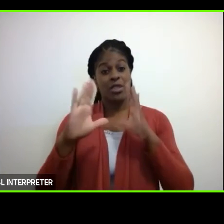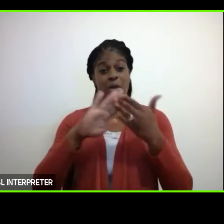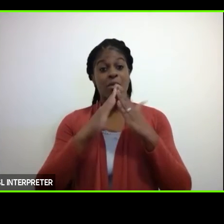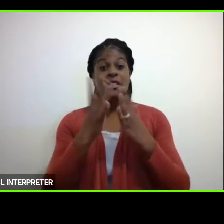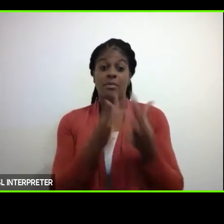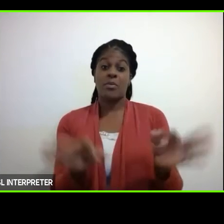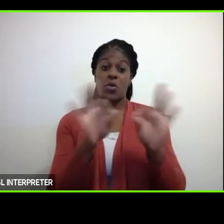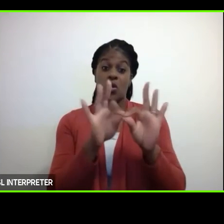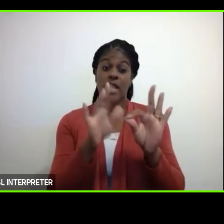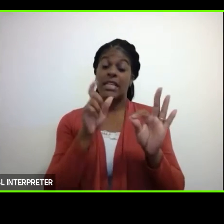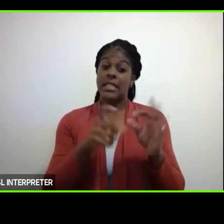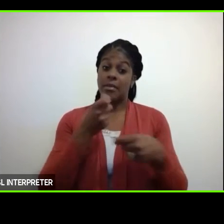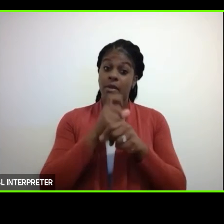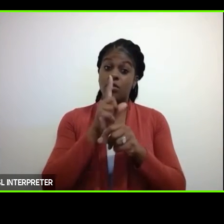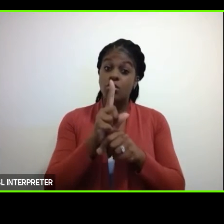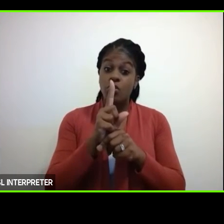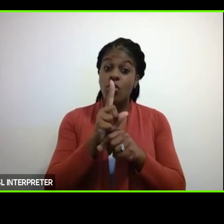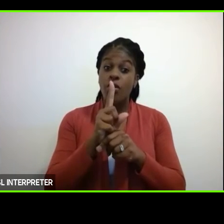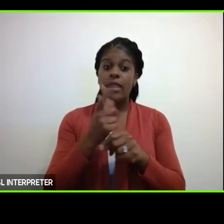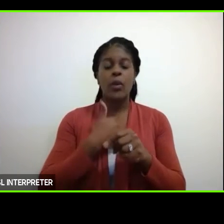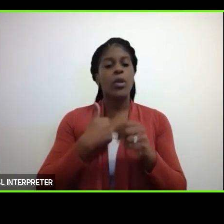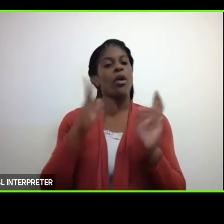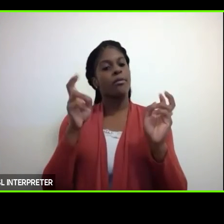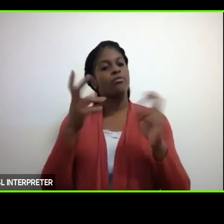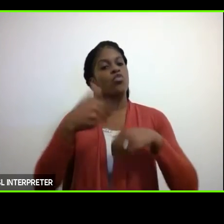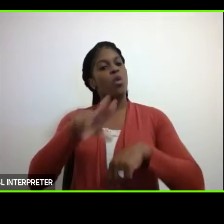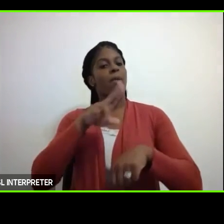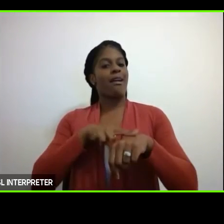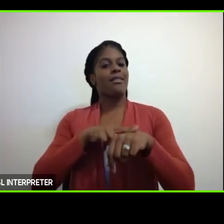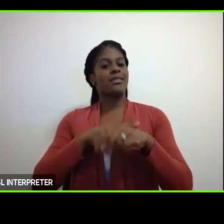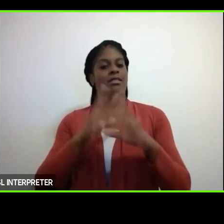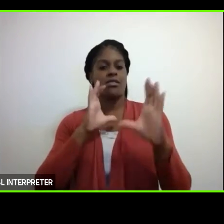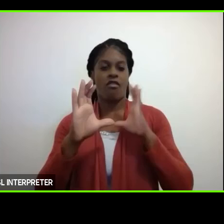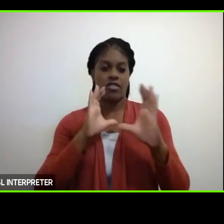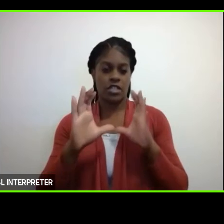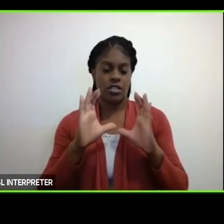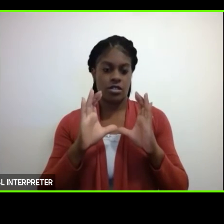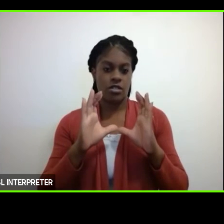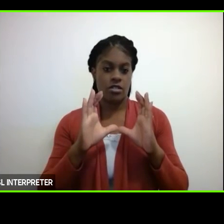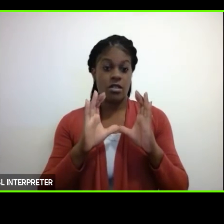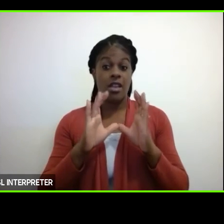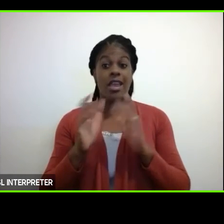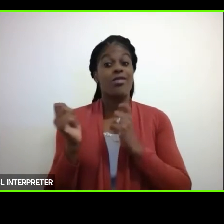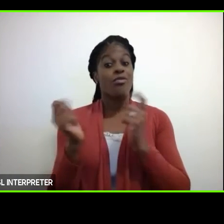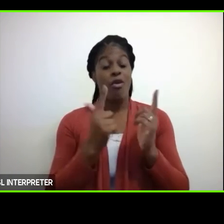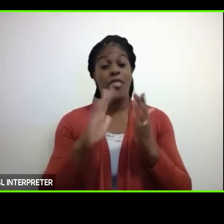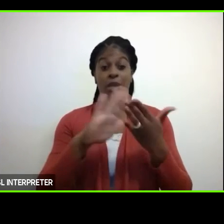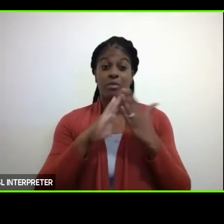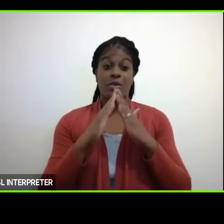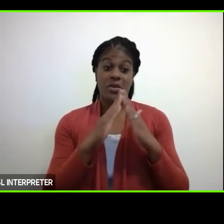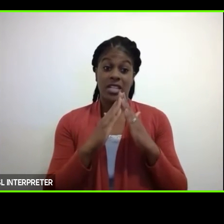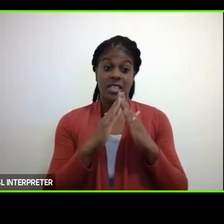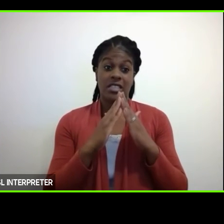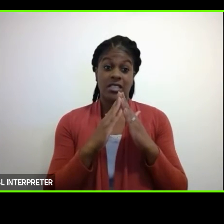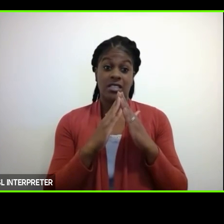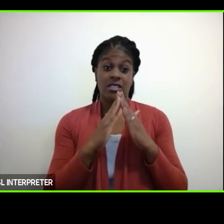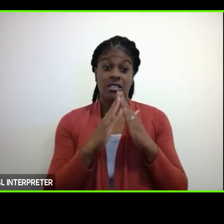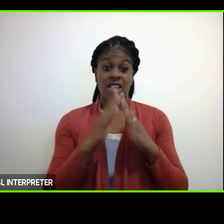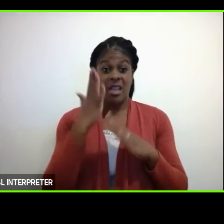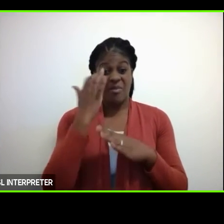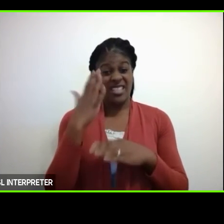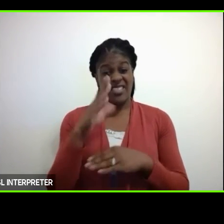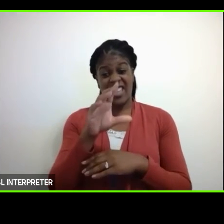So we need to make sure that we are normalizing this conversation in all of our communities. Because due to the